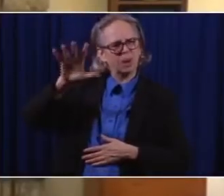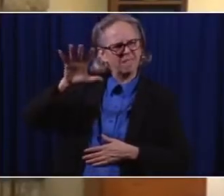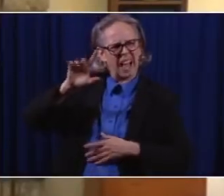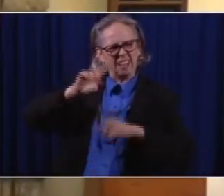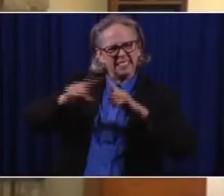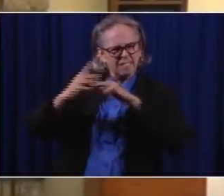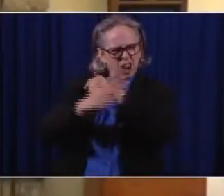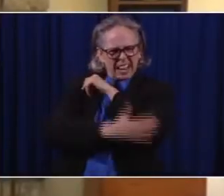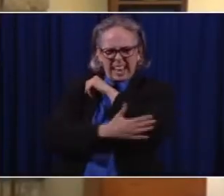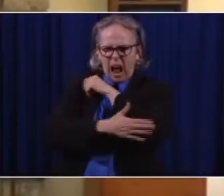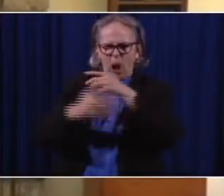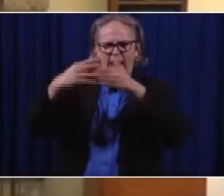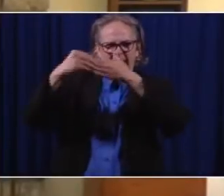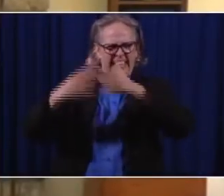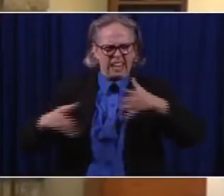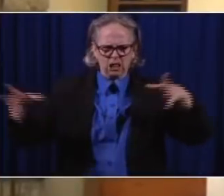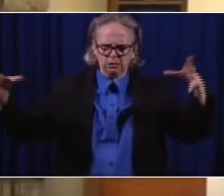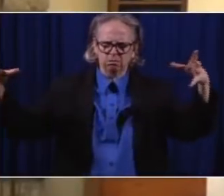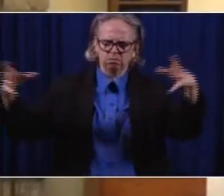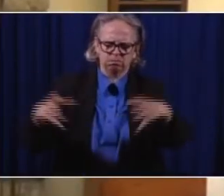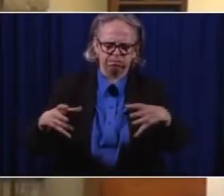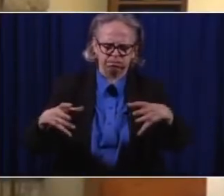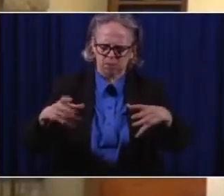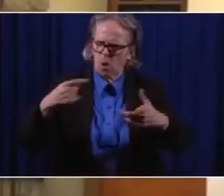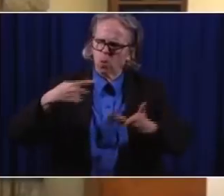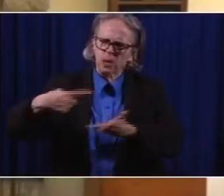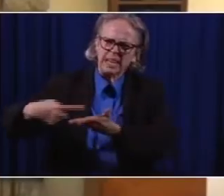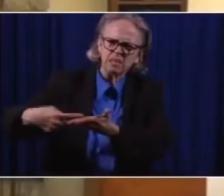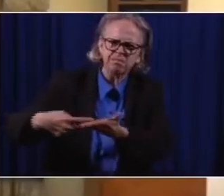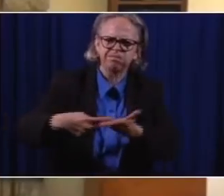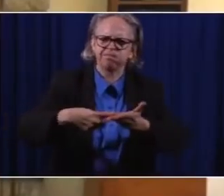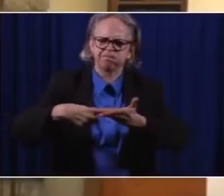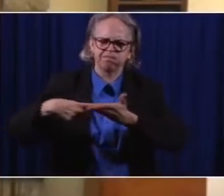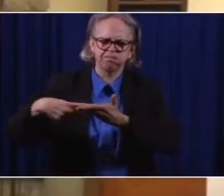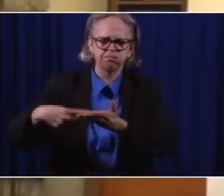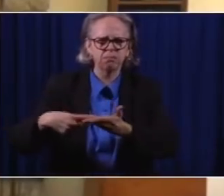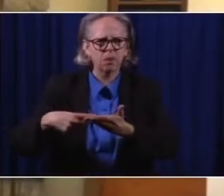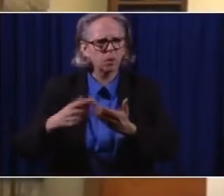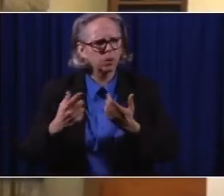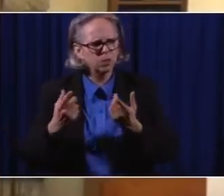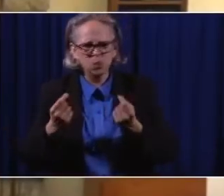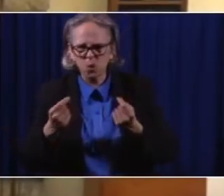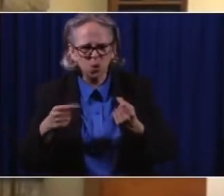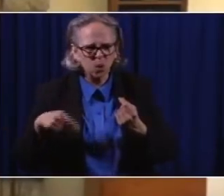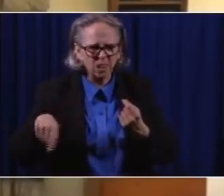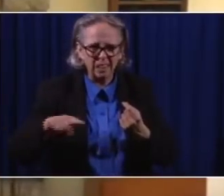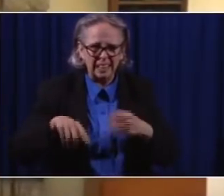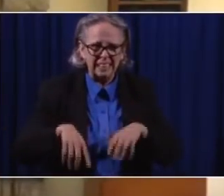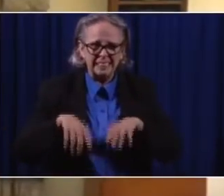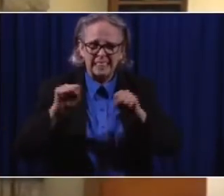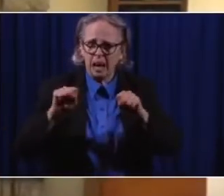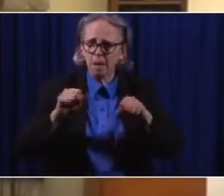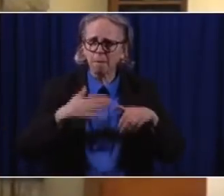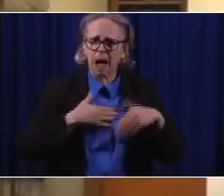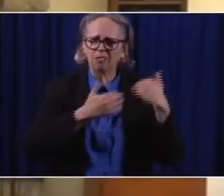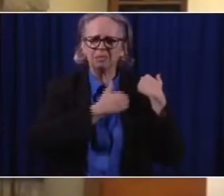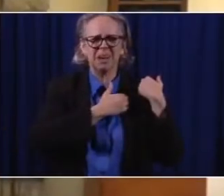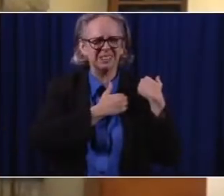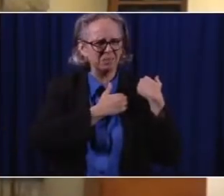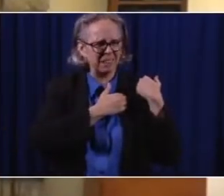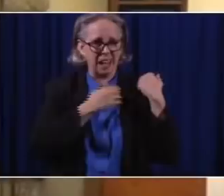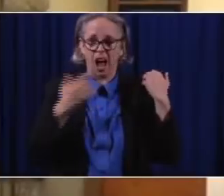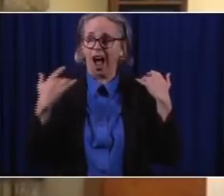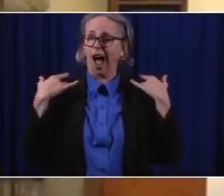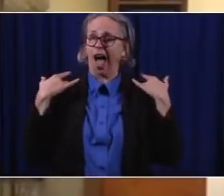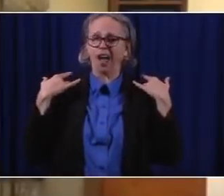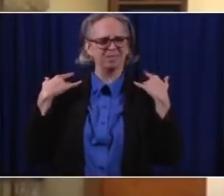do is get these leaders not to take my job over or for me to duck any responsibility. That's not what